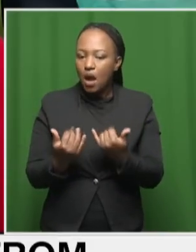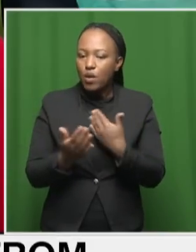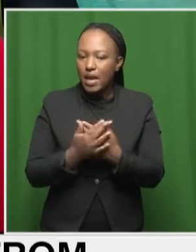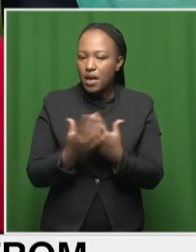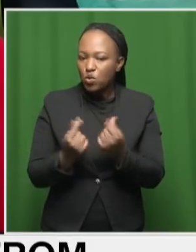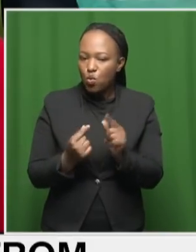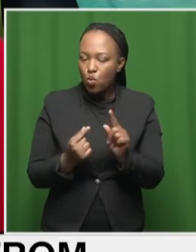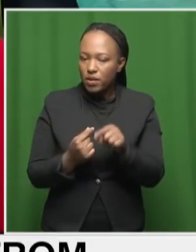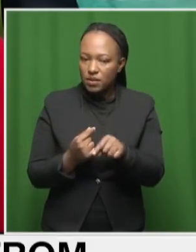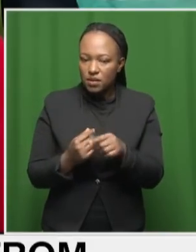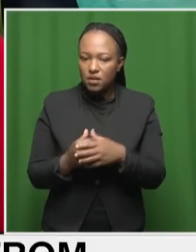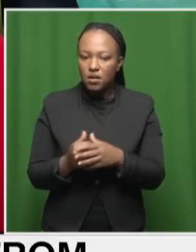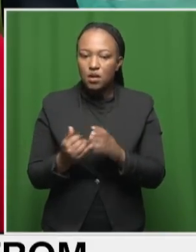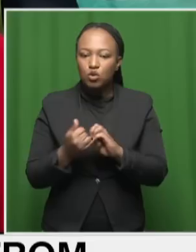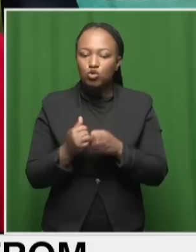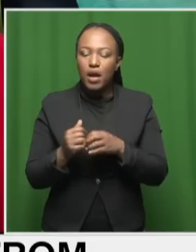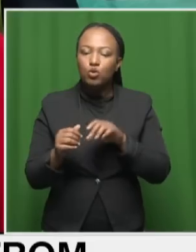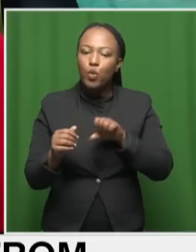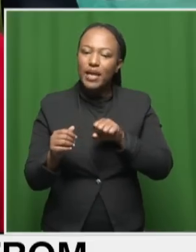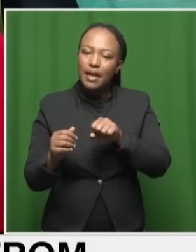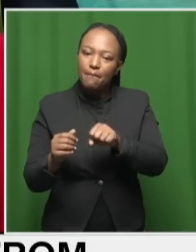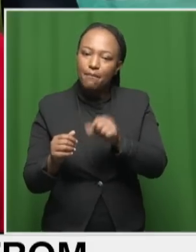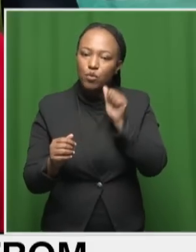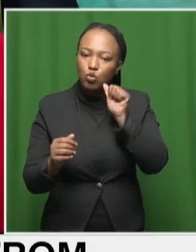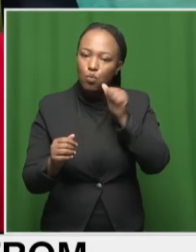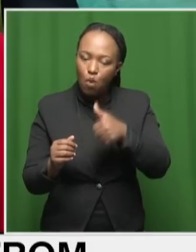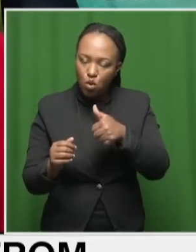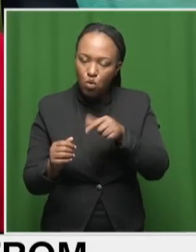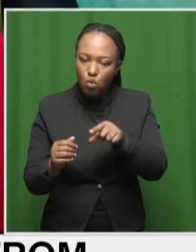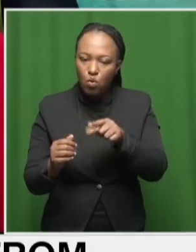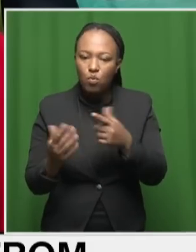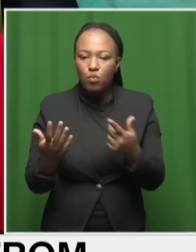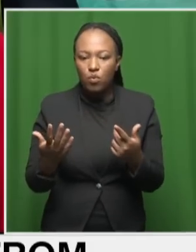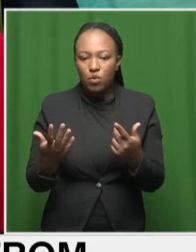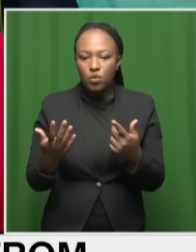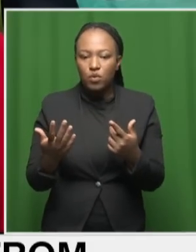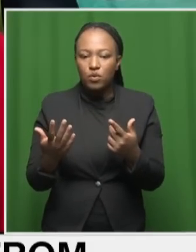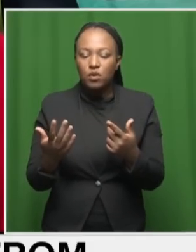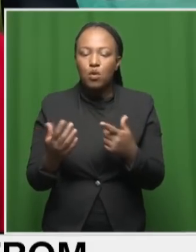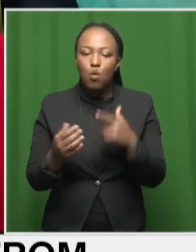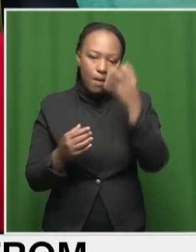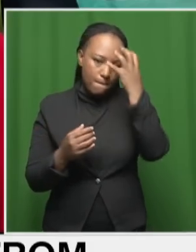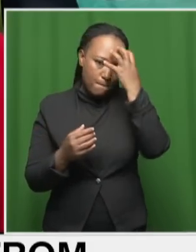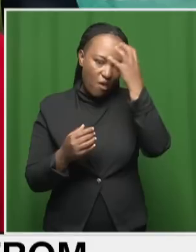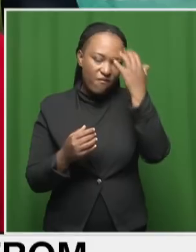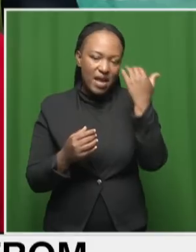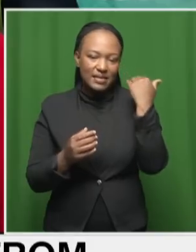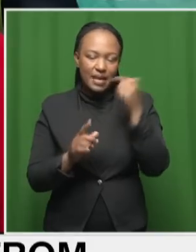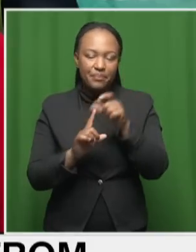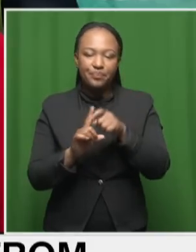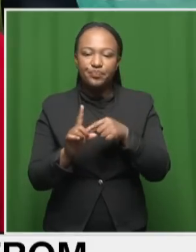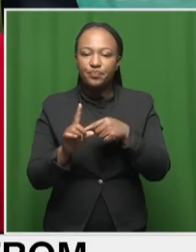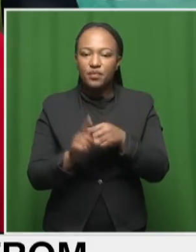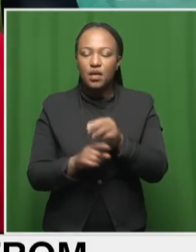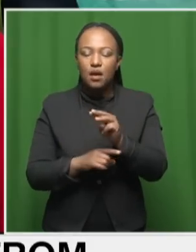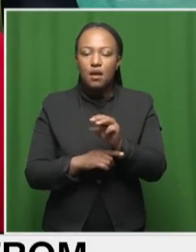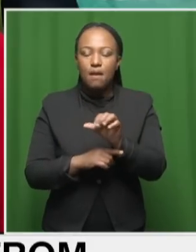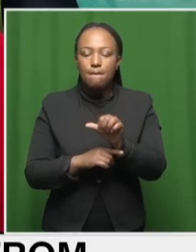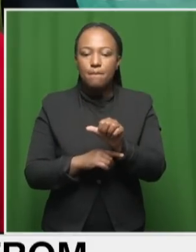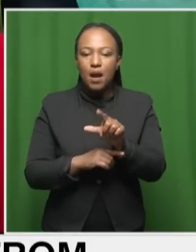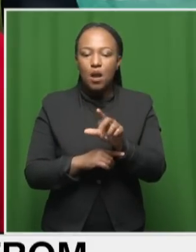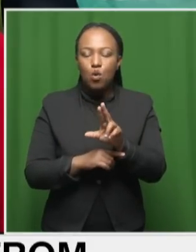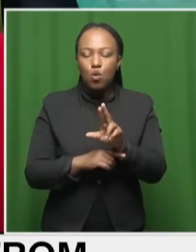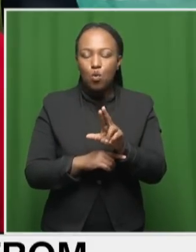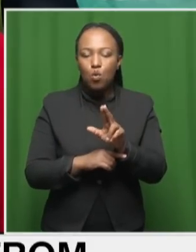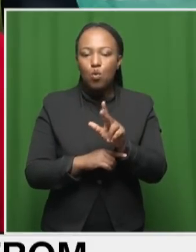to start trying to catch up tomorrow? Speaking again to, what Professor Maluleke had to say, what can